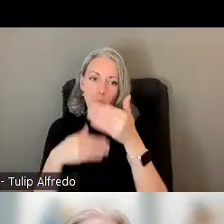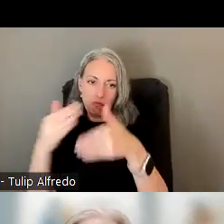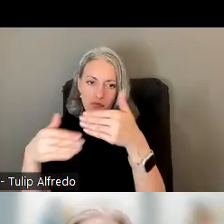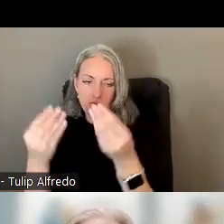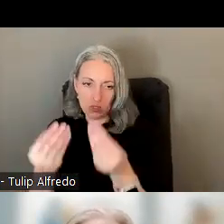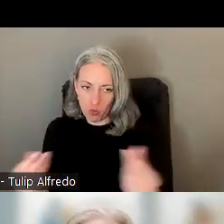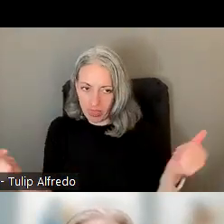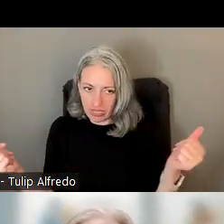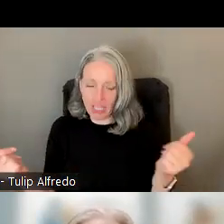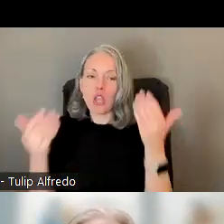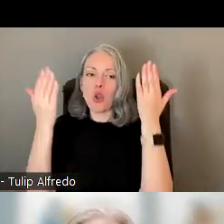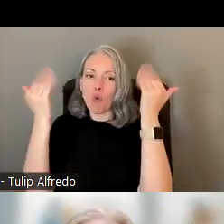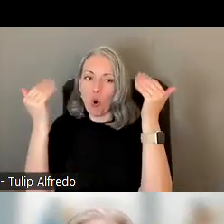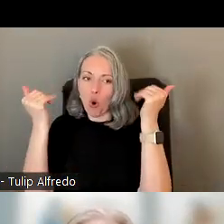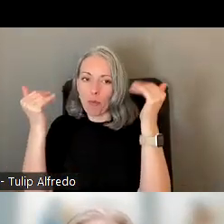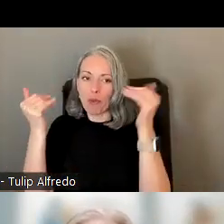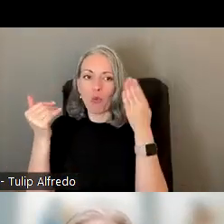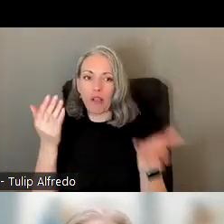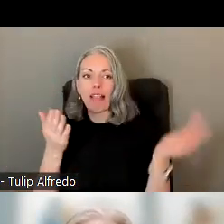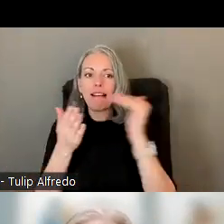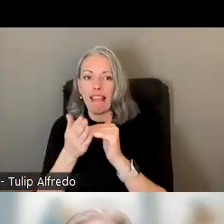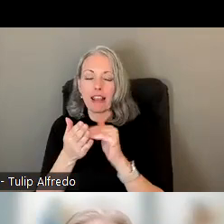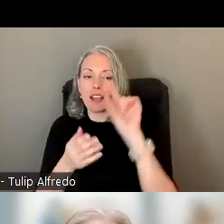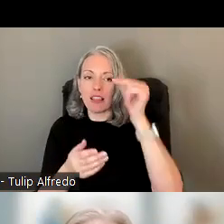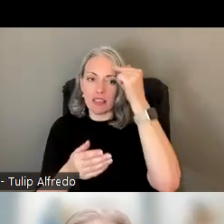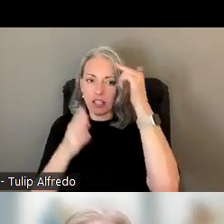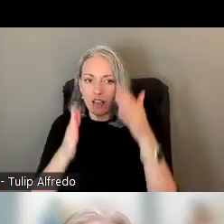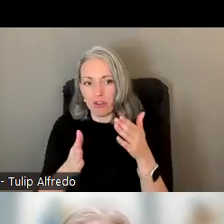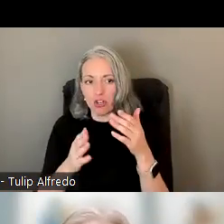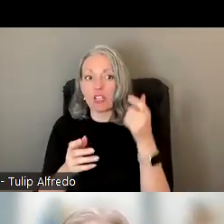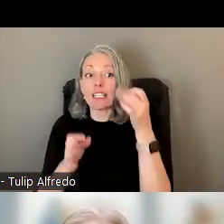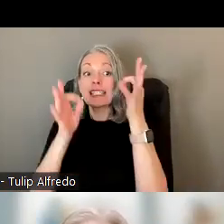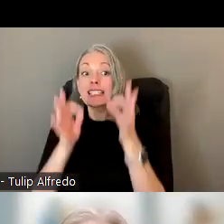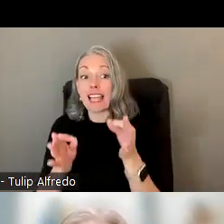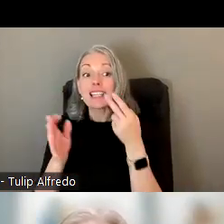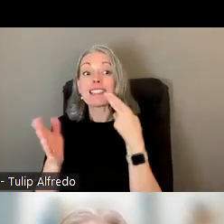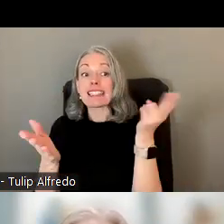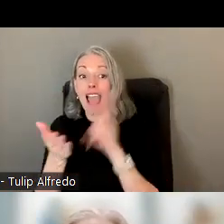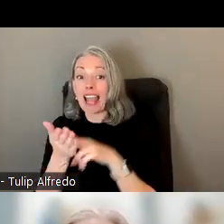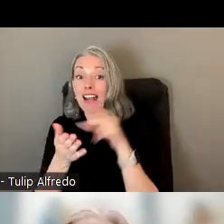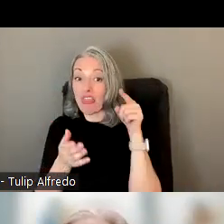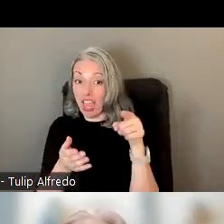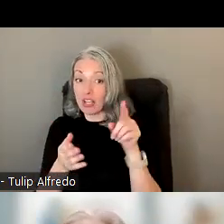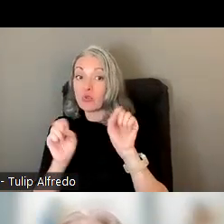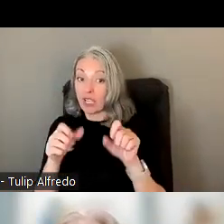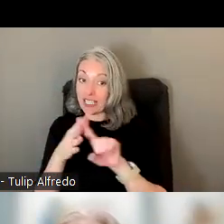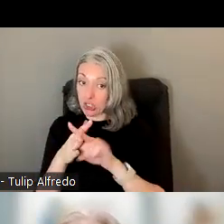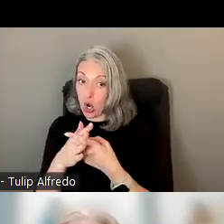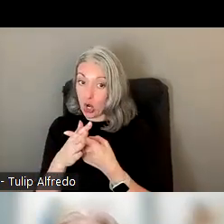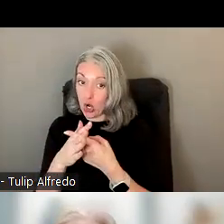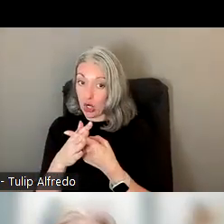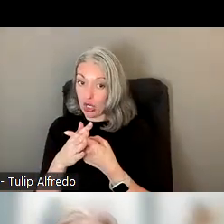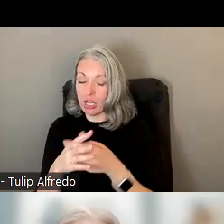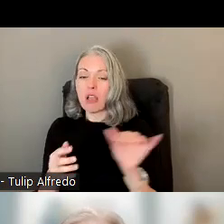same in the Senate, and certainly hope that the governor also chooses to sign the legislation so that we can get started. But I did want to do a